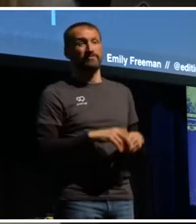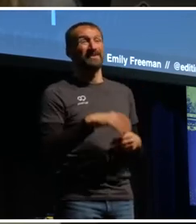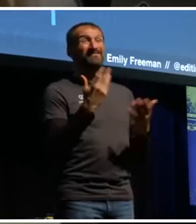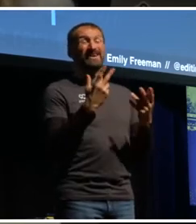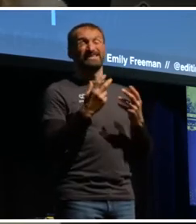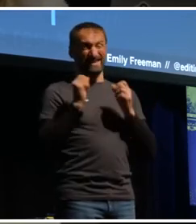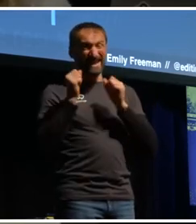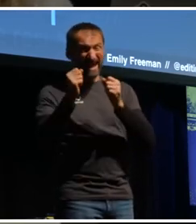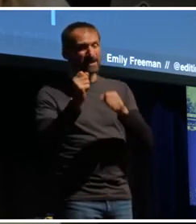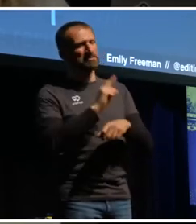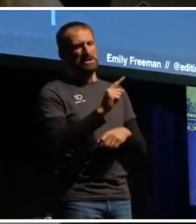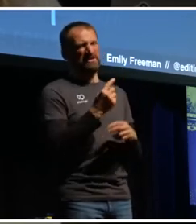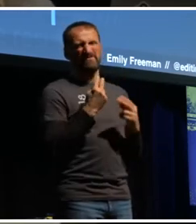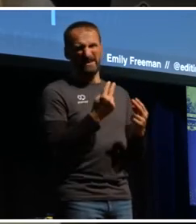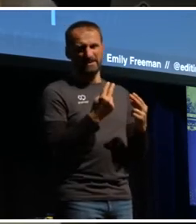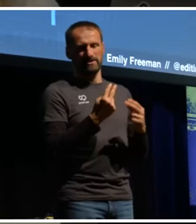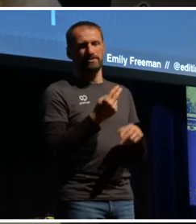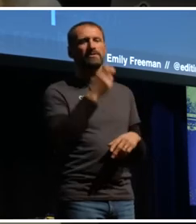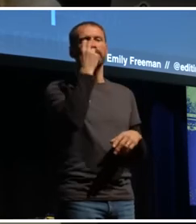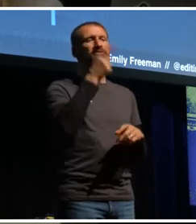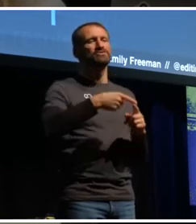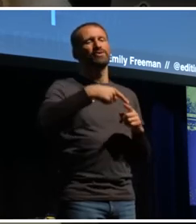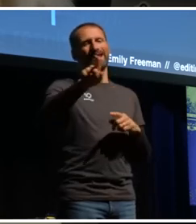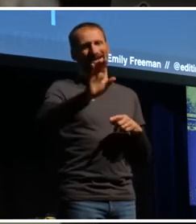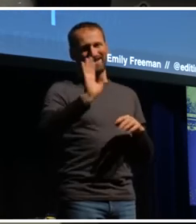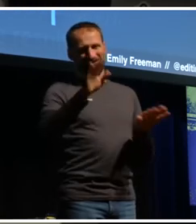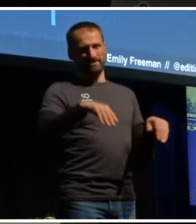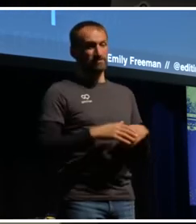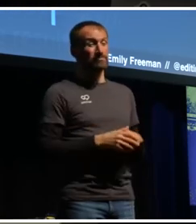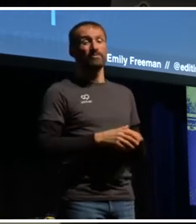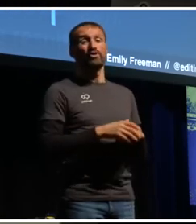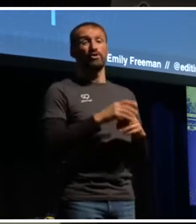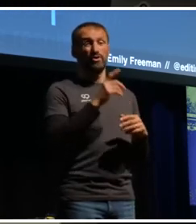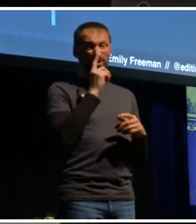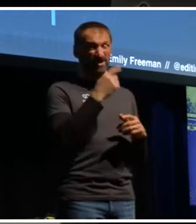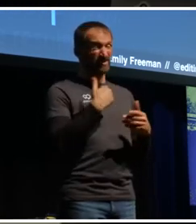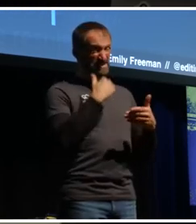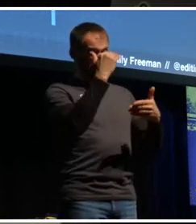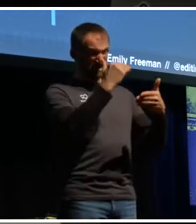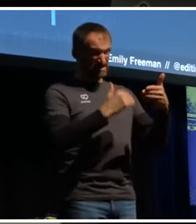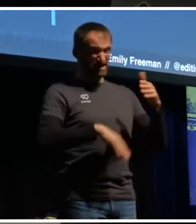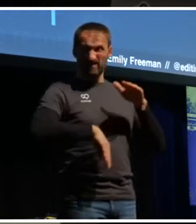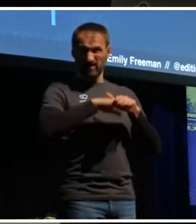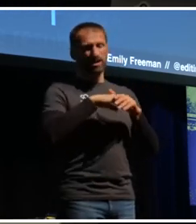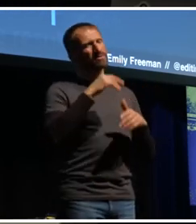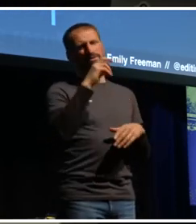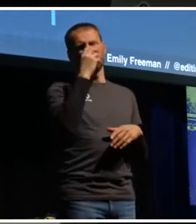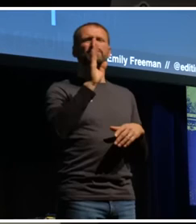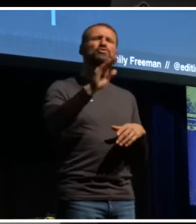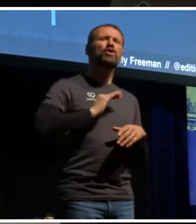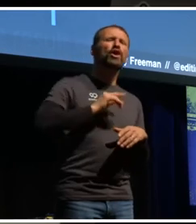urgent but not important, try to delegate it. And if your plate is truly full, ask a colleague for his or her help.